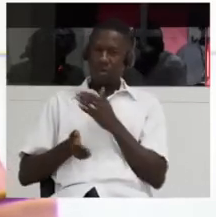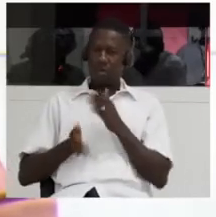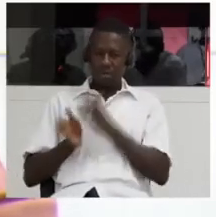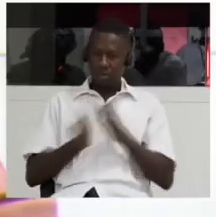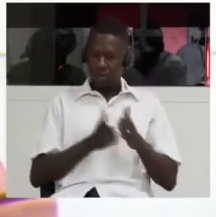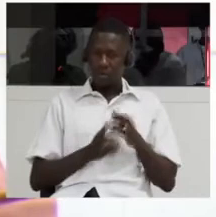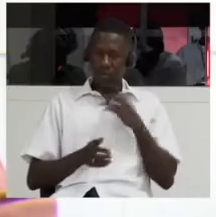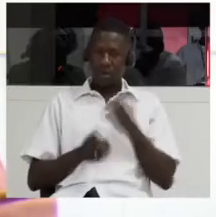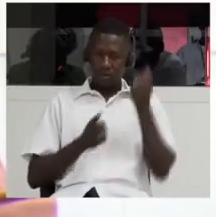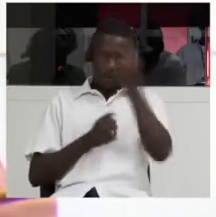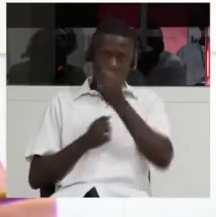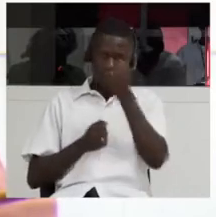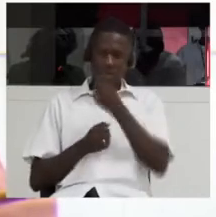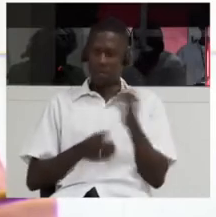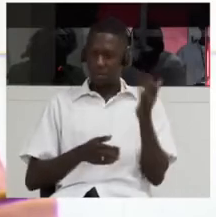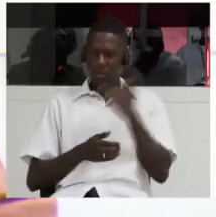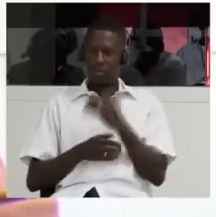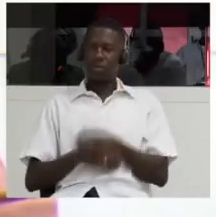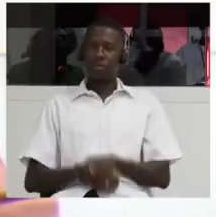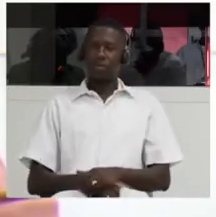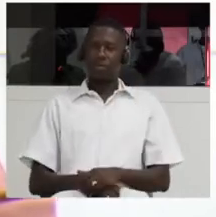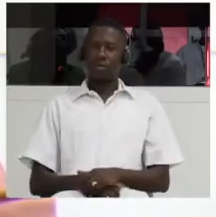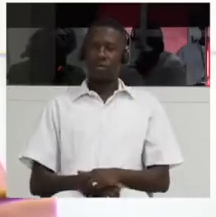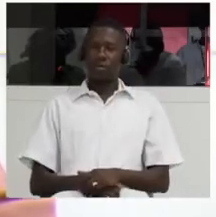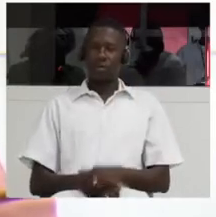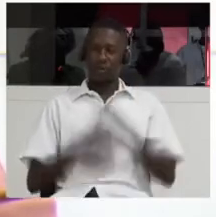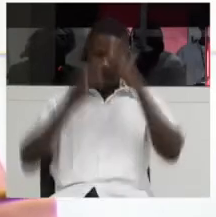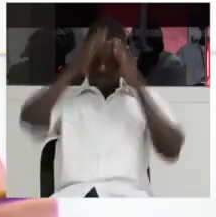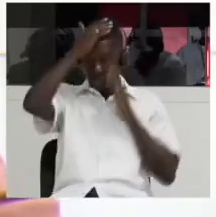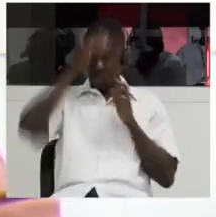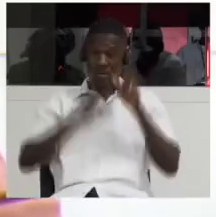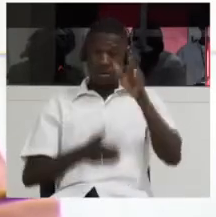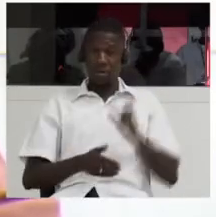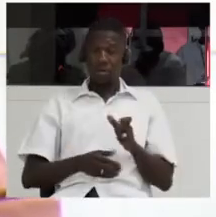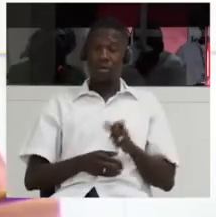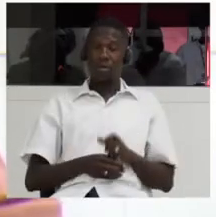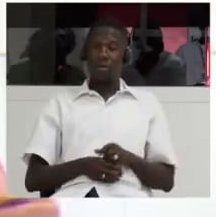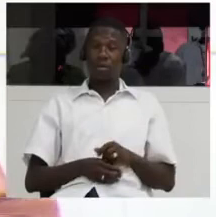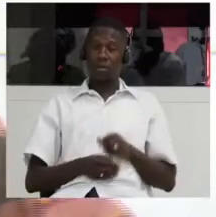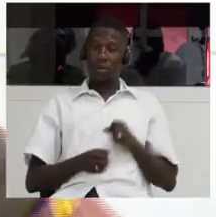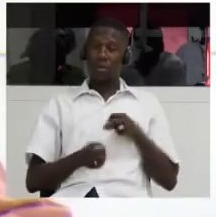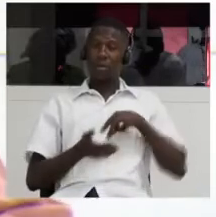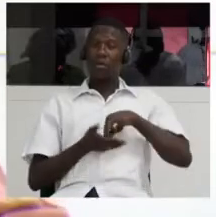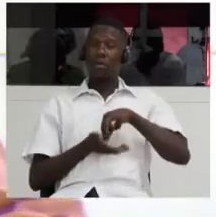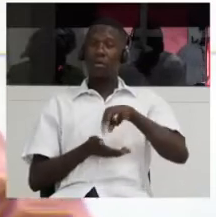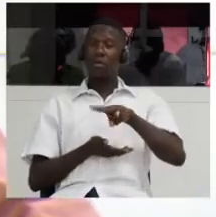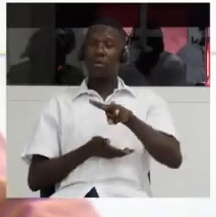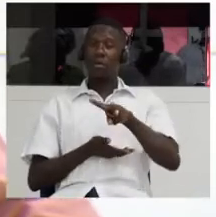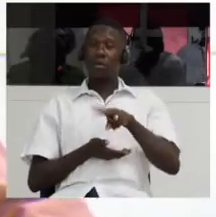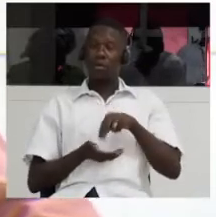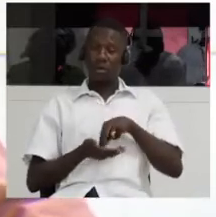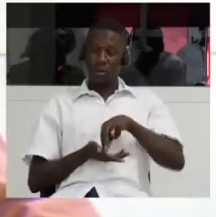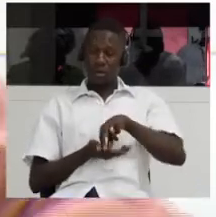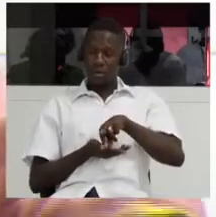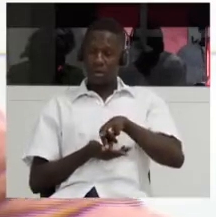So a soldier straightened his leg. That soldier who was coming kicked